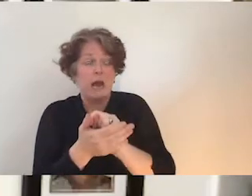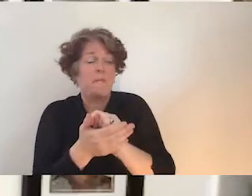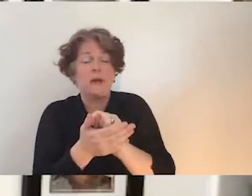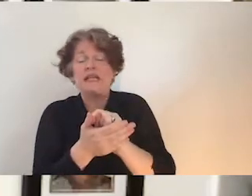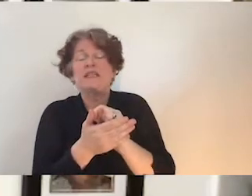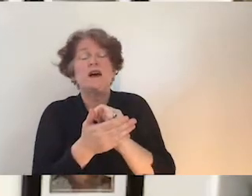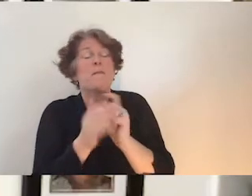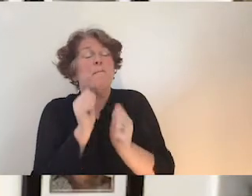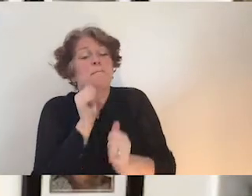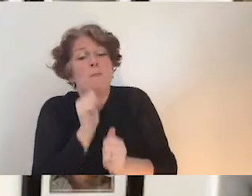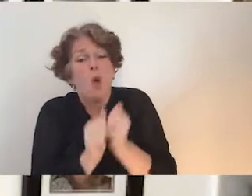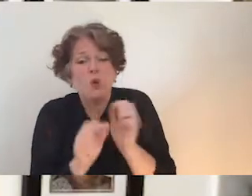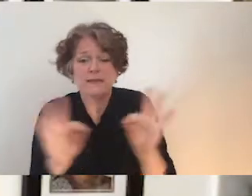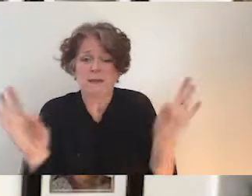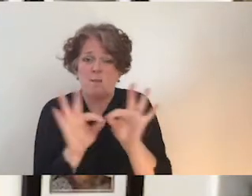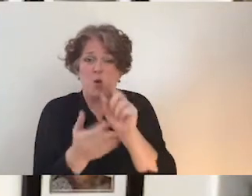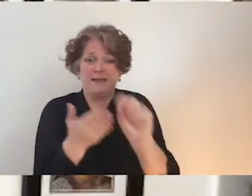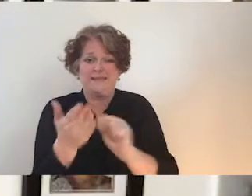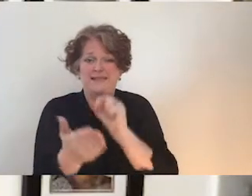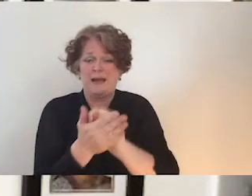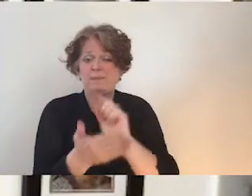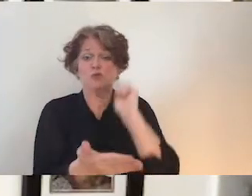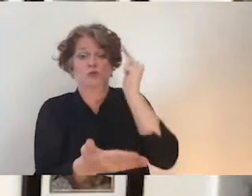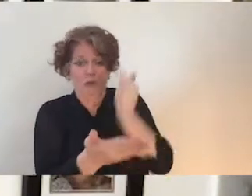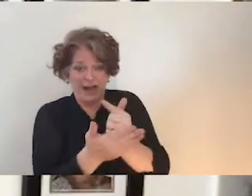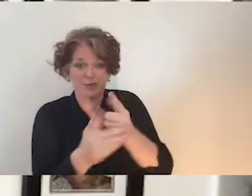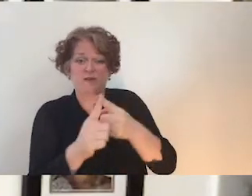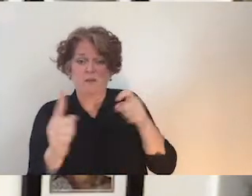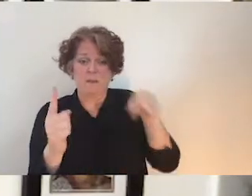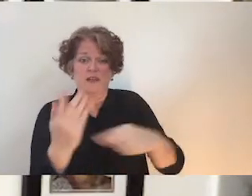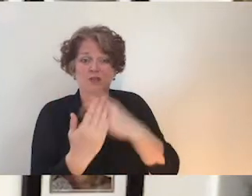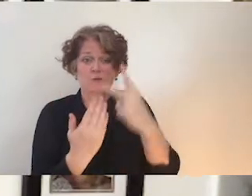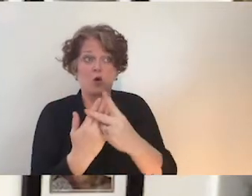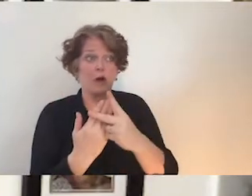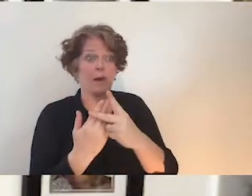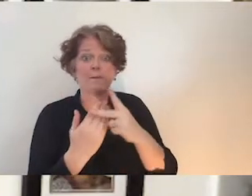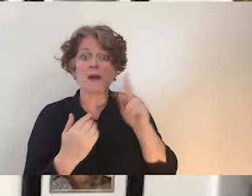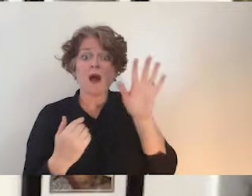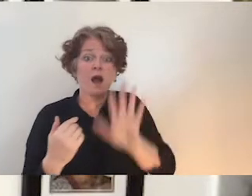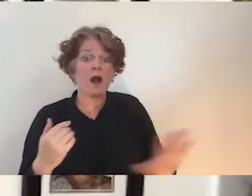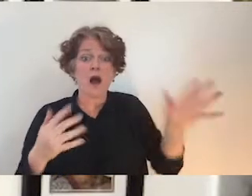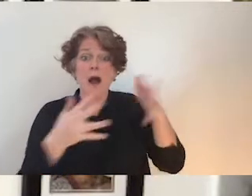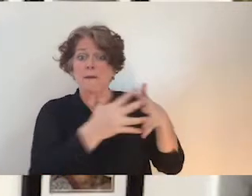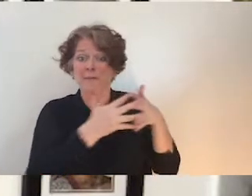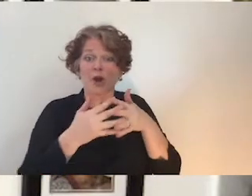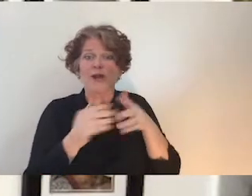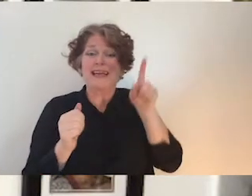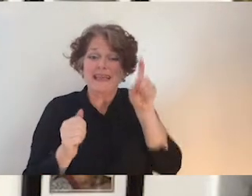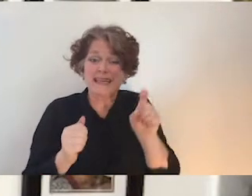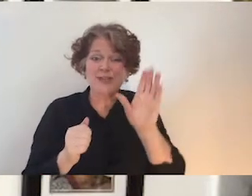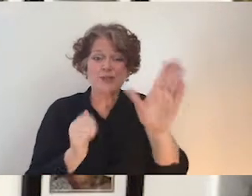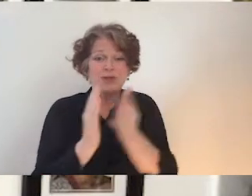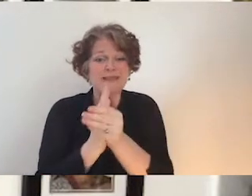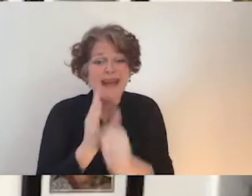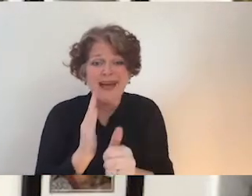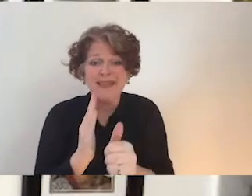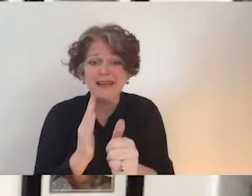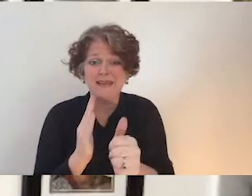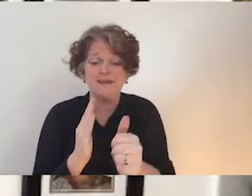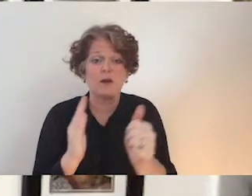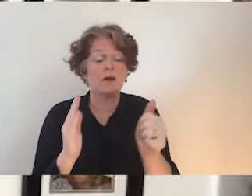time in our lifetime to be graduating from this program. The nation is going to need your talents as never